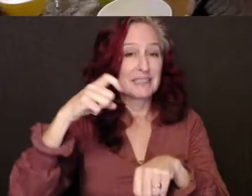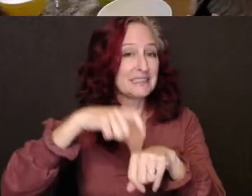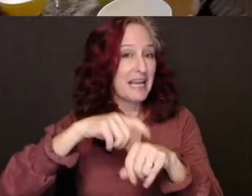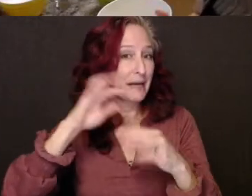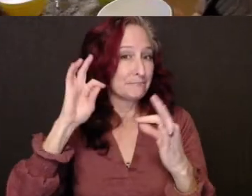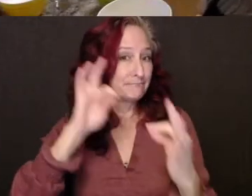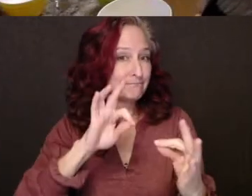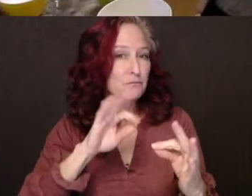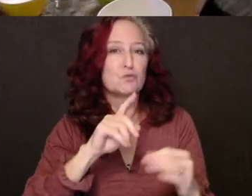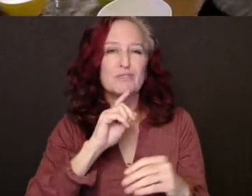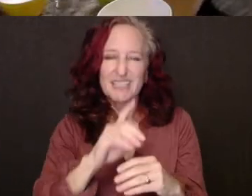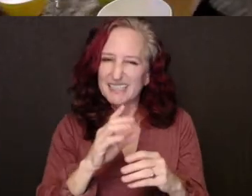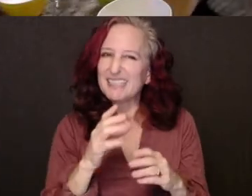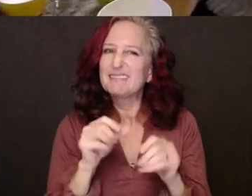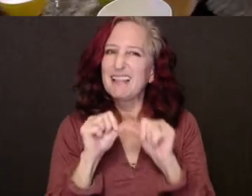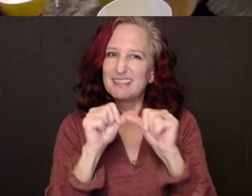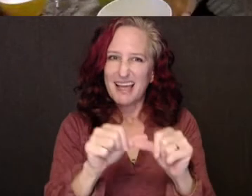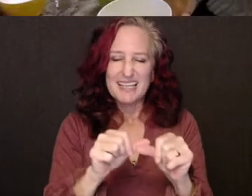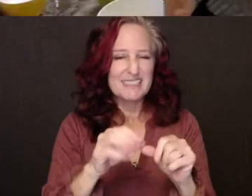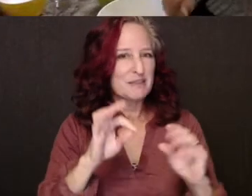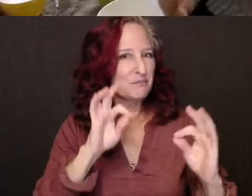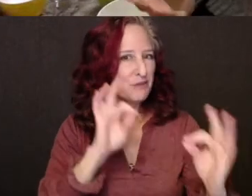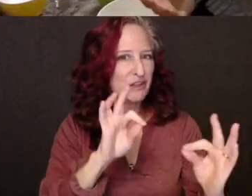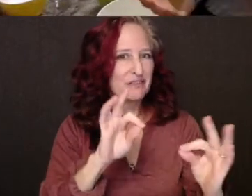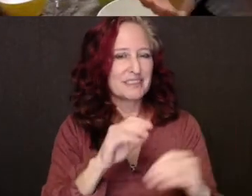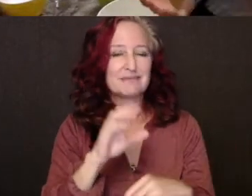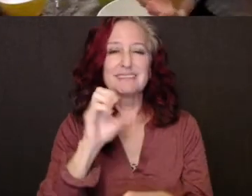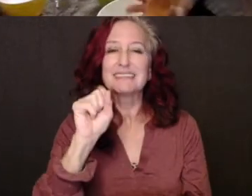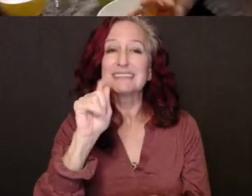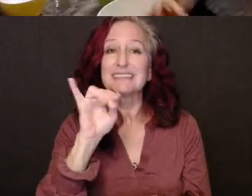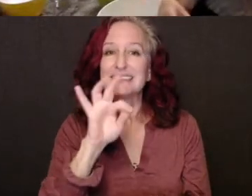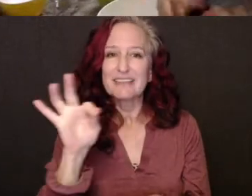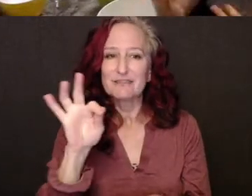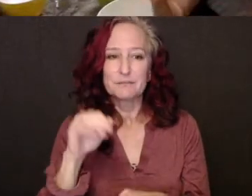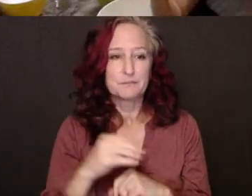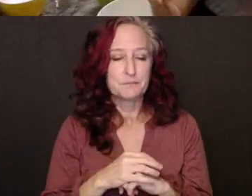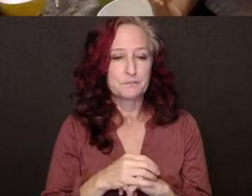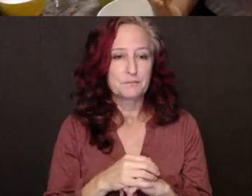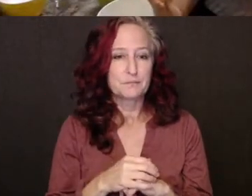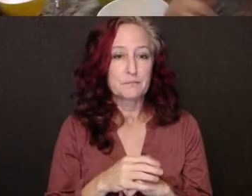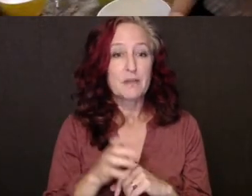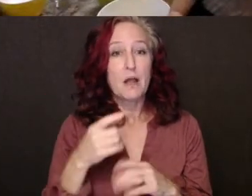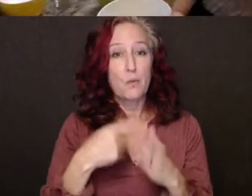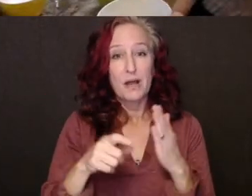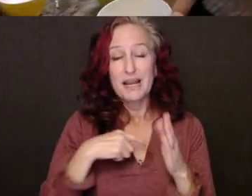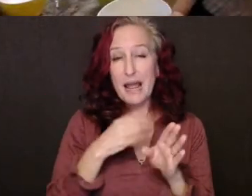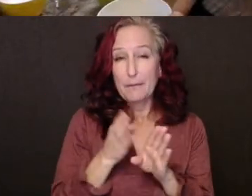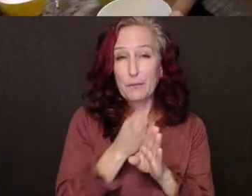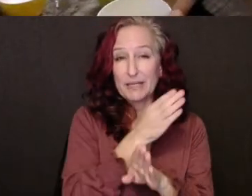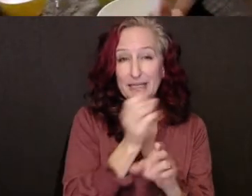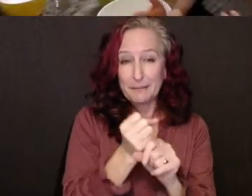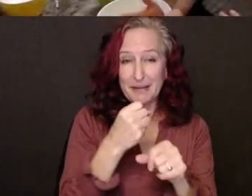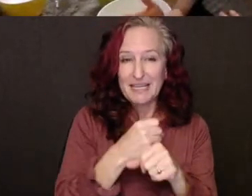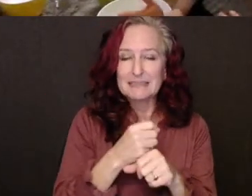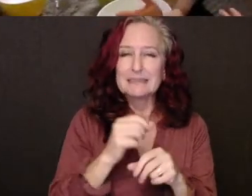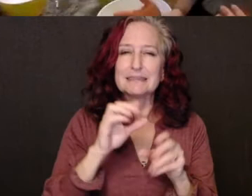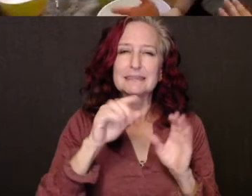relationship with it, making it, because it can be a little too thin to hold its shape. But